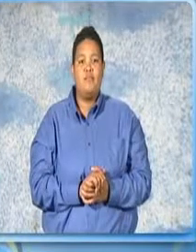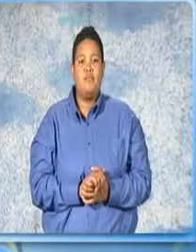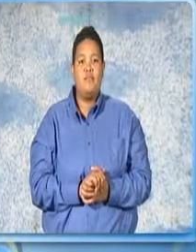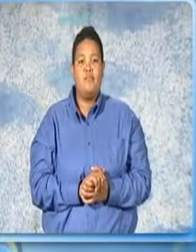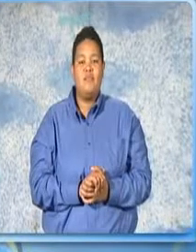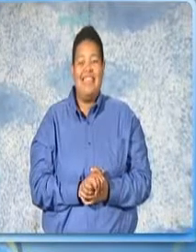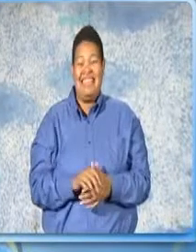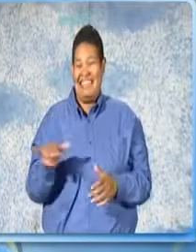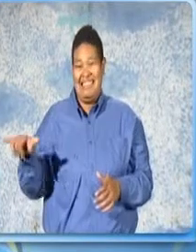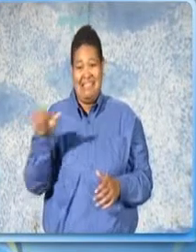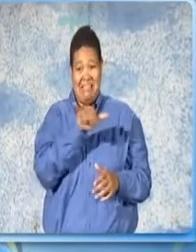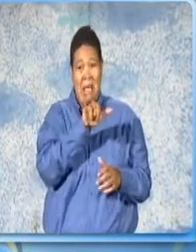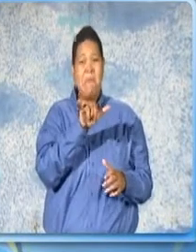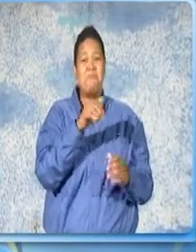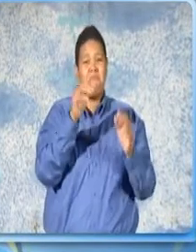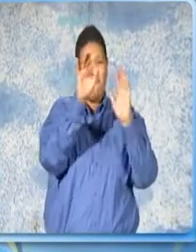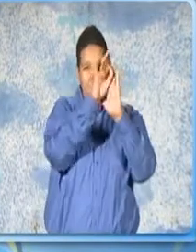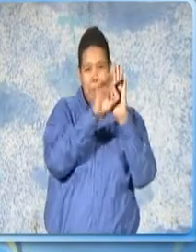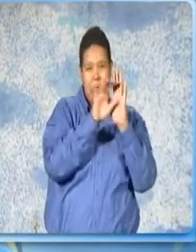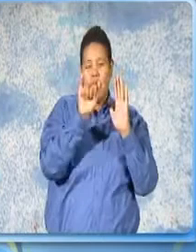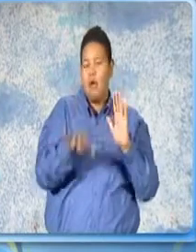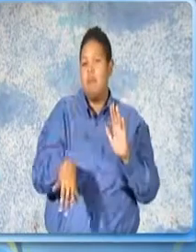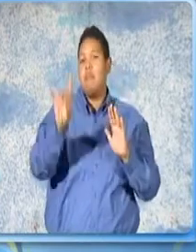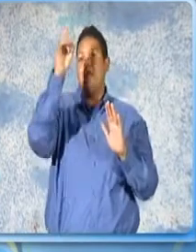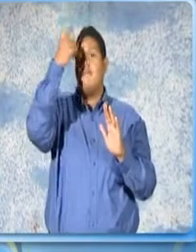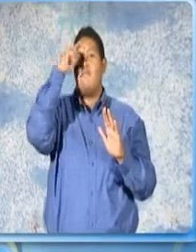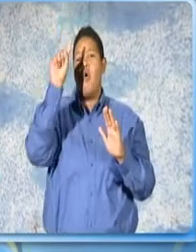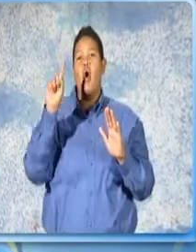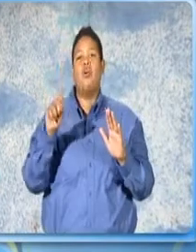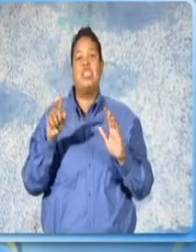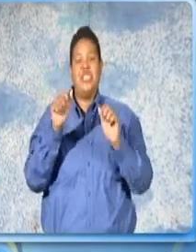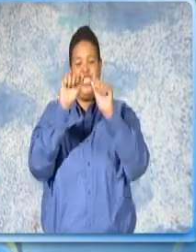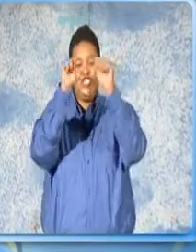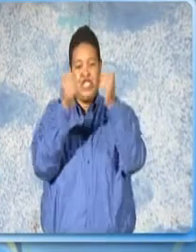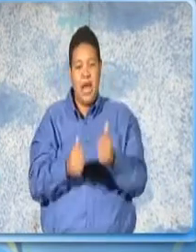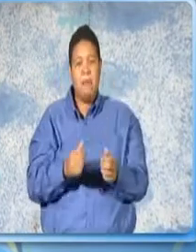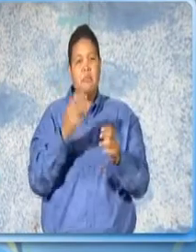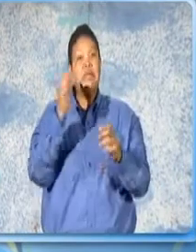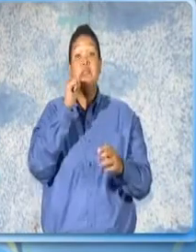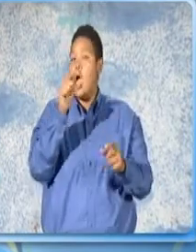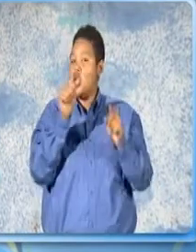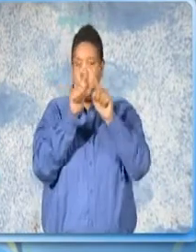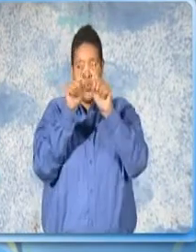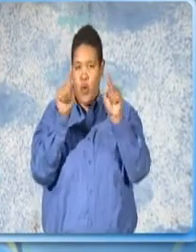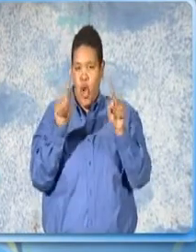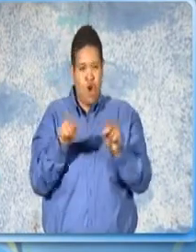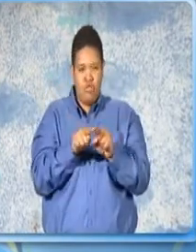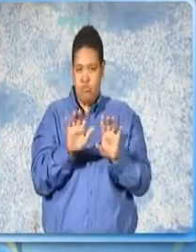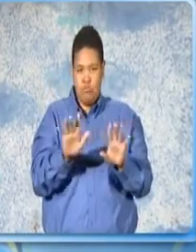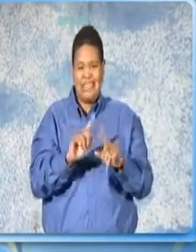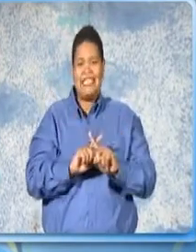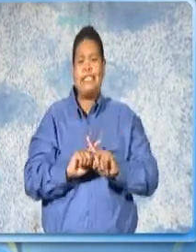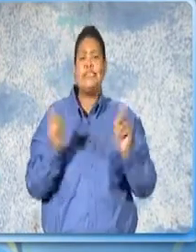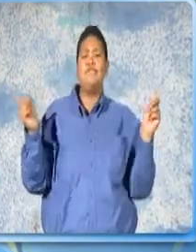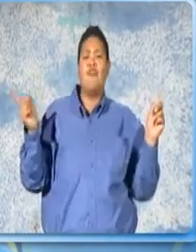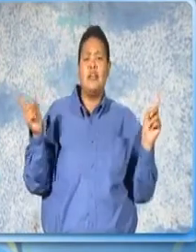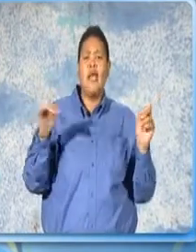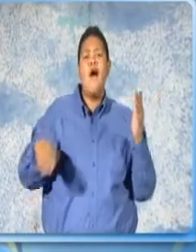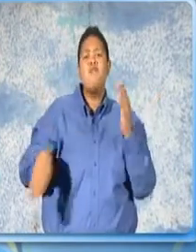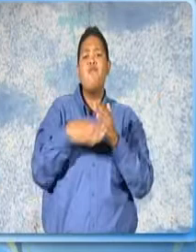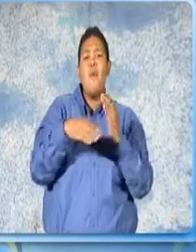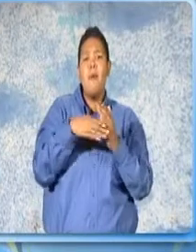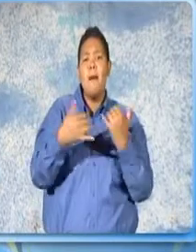A similar formula can be derived for the total distance of a shape that is not a square. A football field